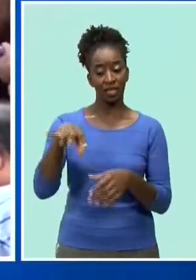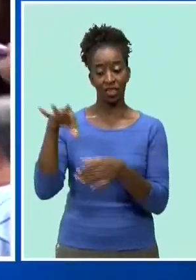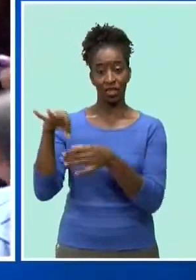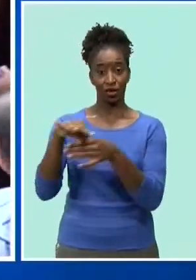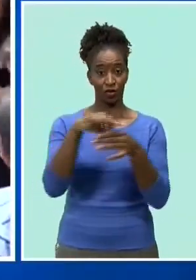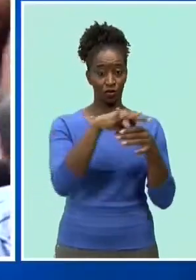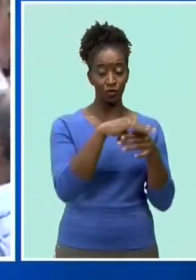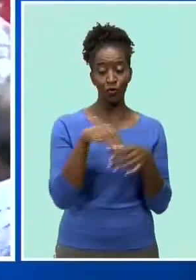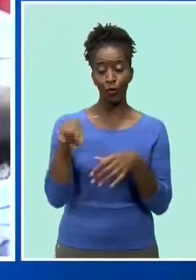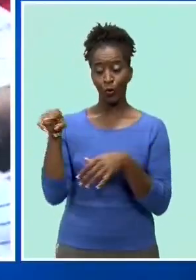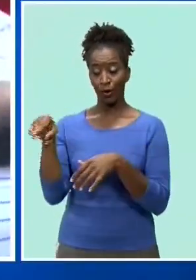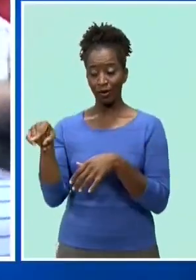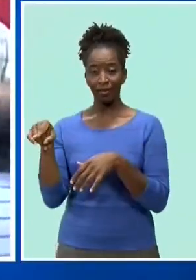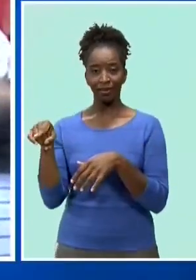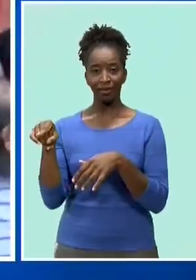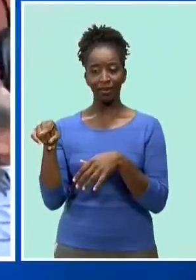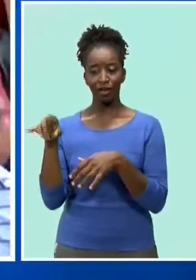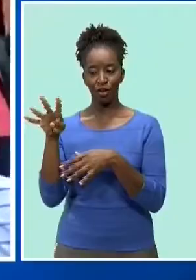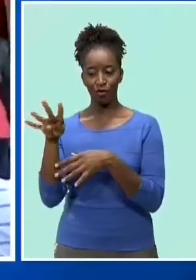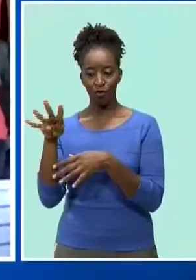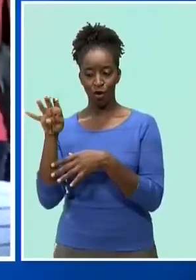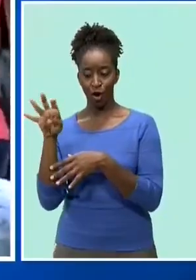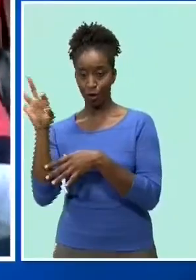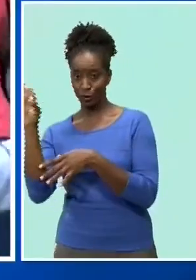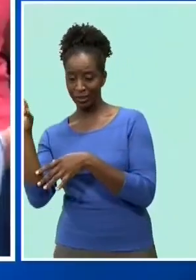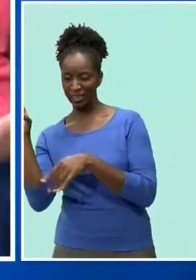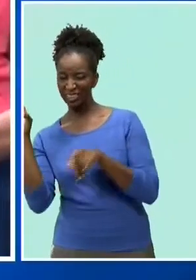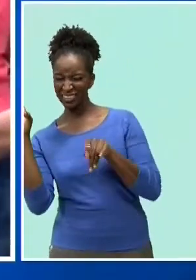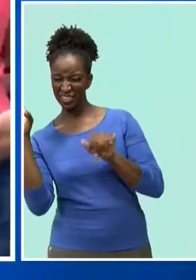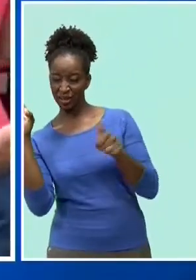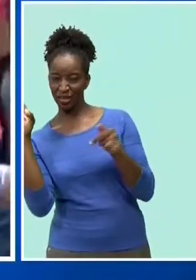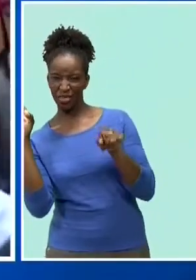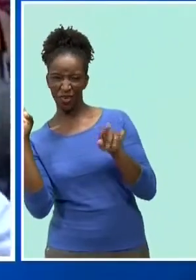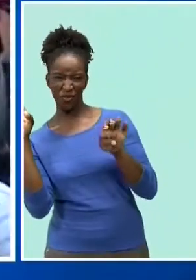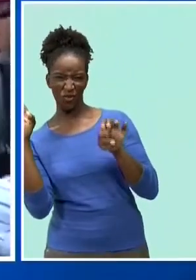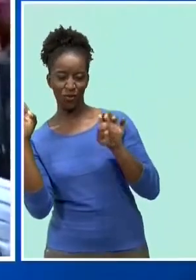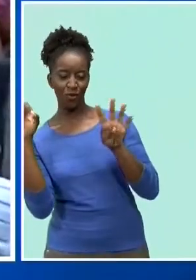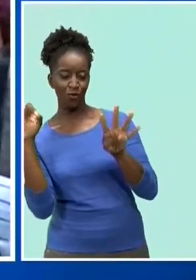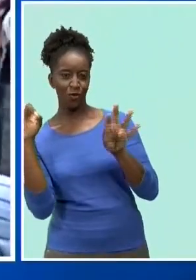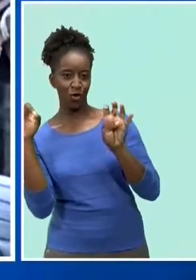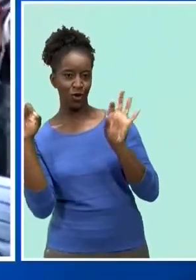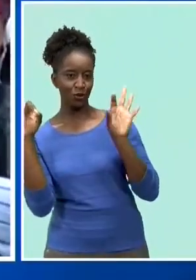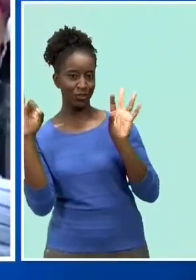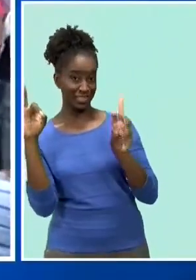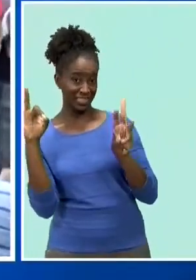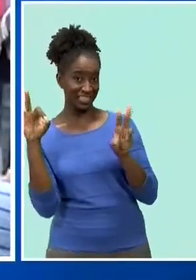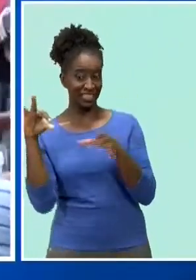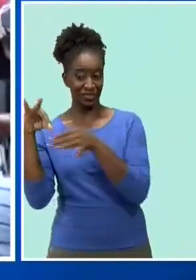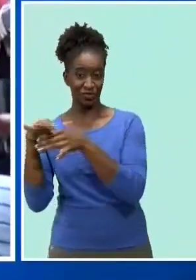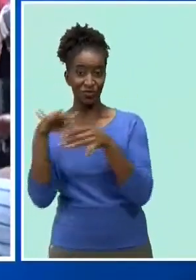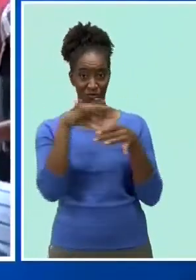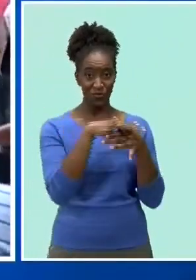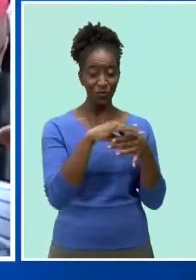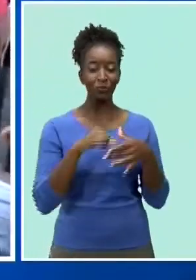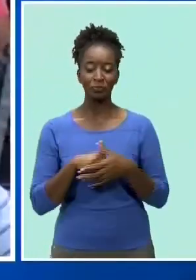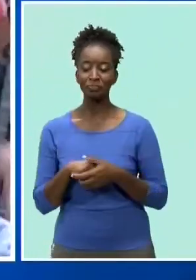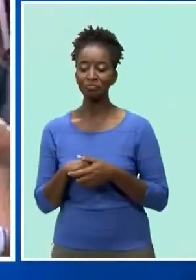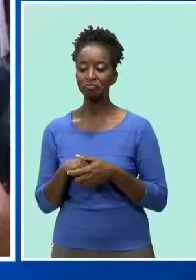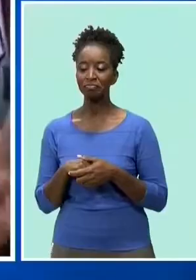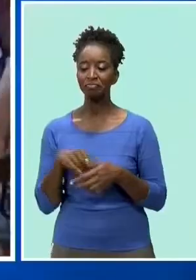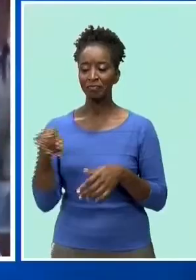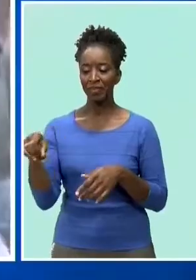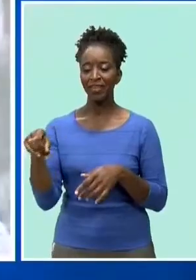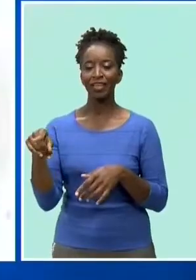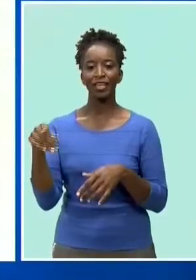Annette Sanford, 409-406. He managed to maintain his lead on Tuesday. Lorenzo, a graduate of the Dominica State College, is